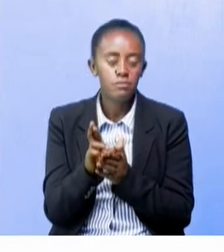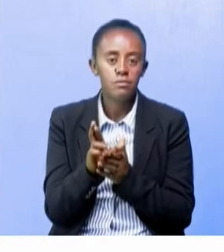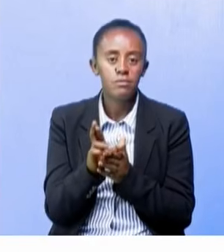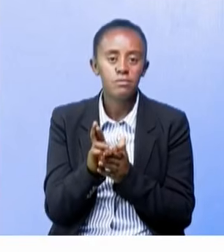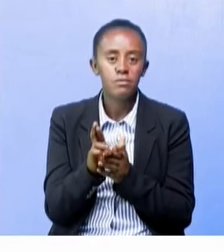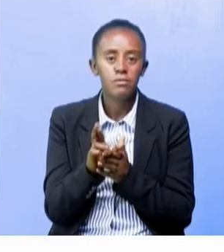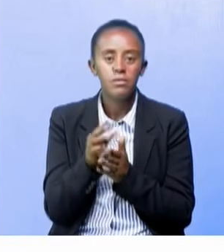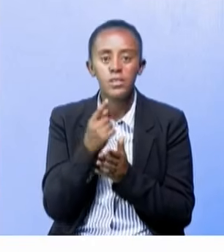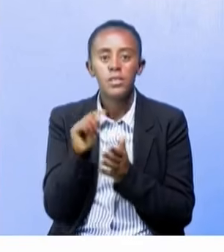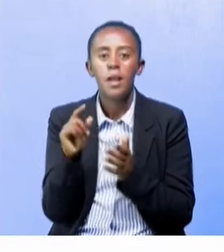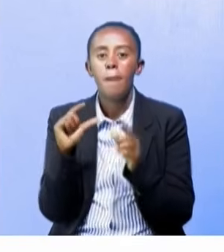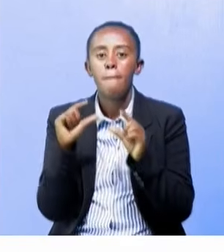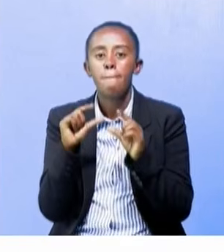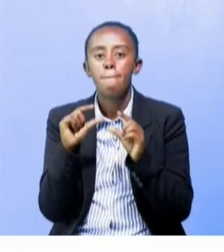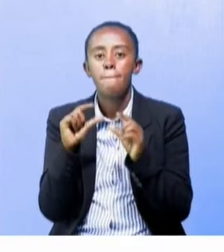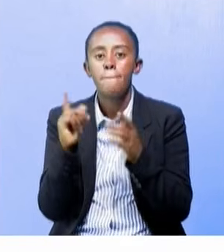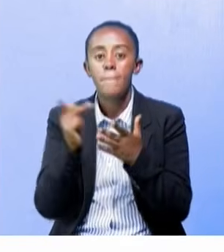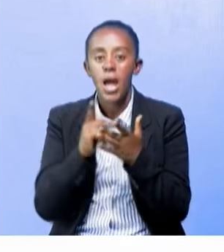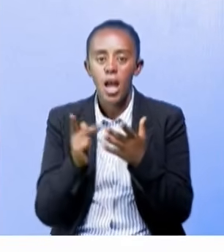the paragraph.